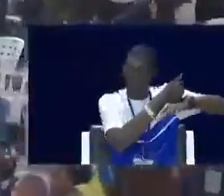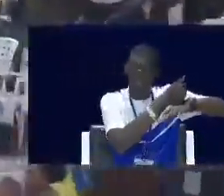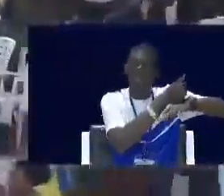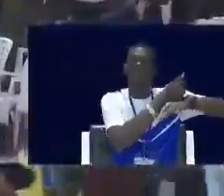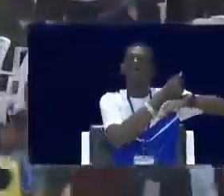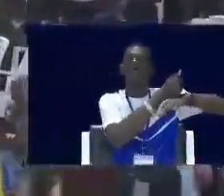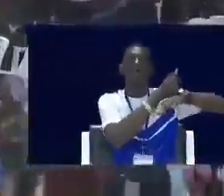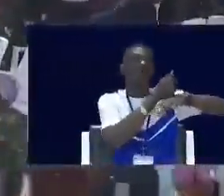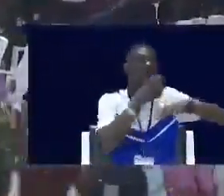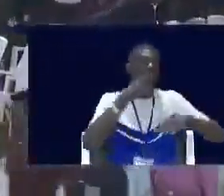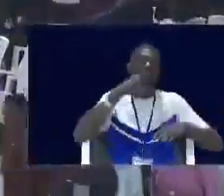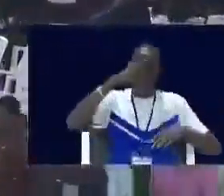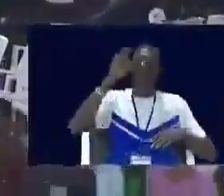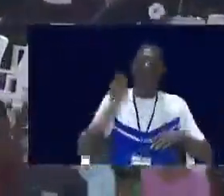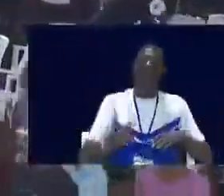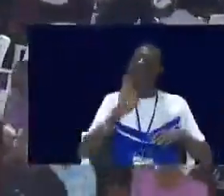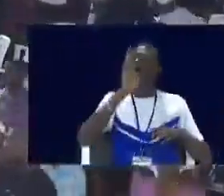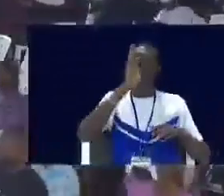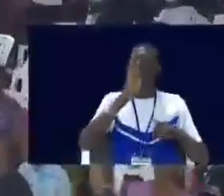mountain,